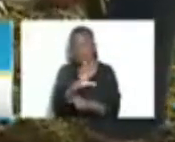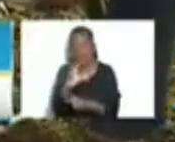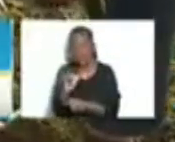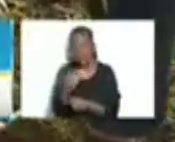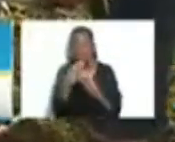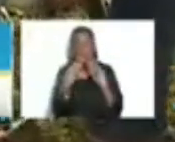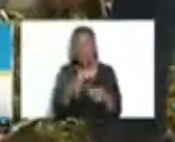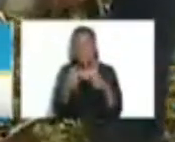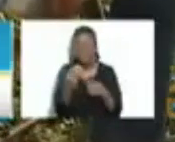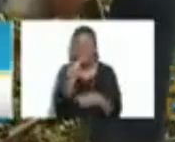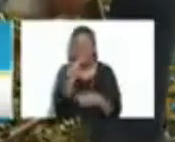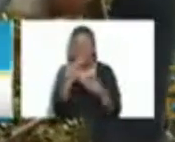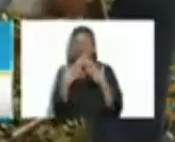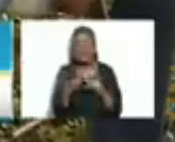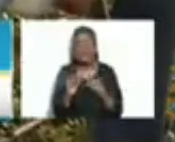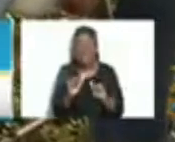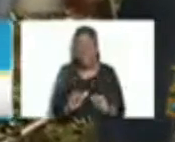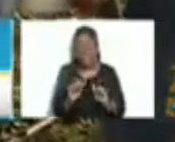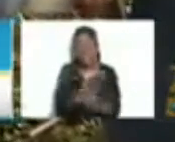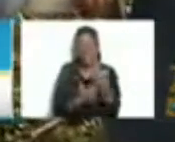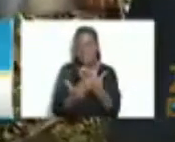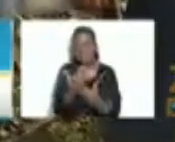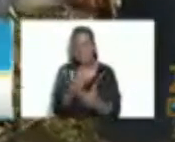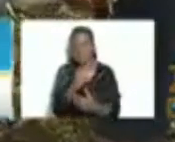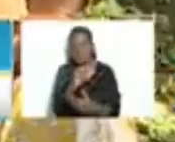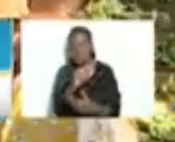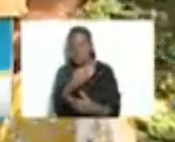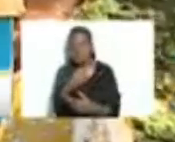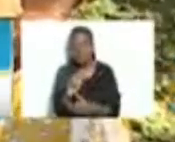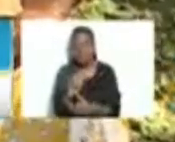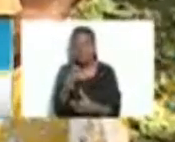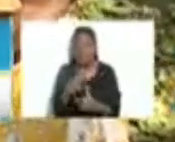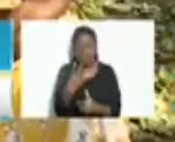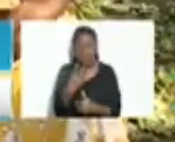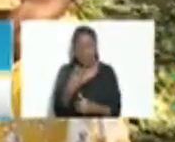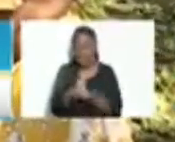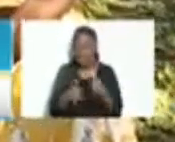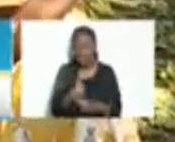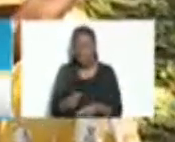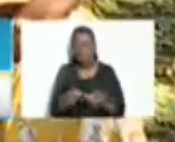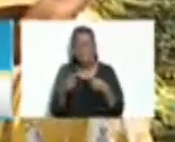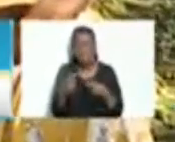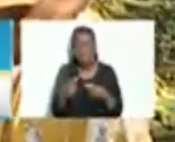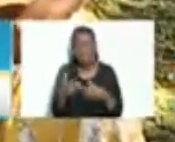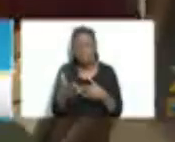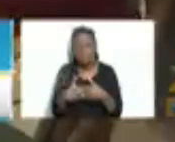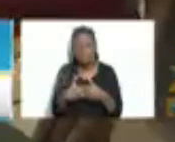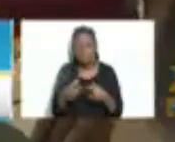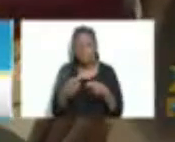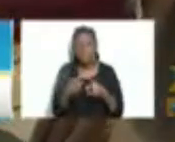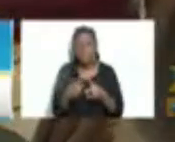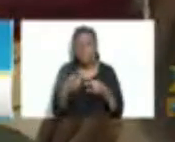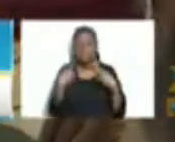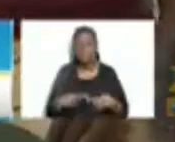the Able Hands nonprofit organization, the organization's fourth annual Thanksgiving Give Back, bringing together residents from Chippingham, Bayntown,